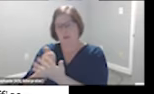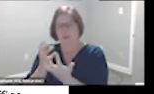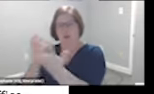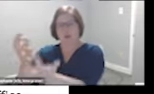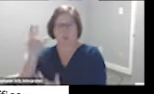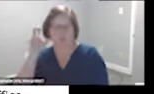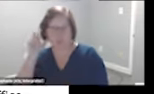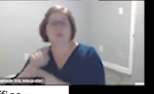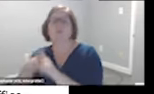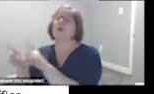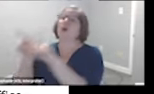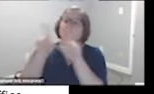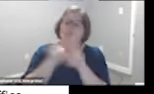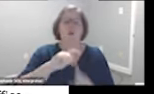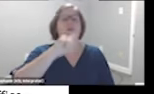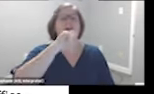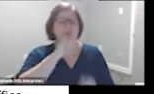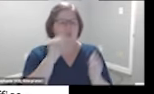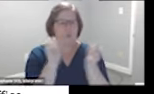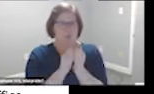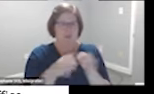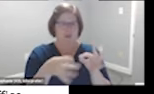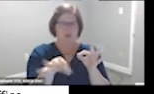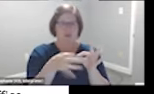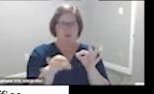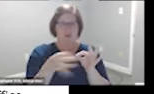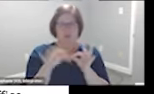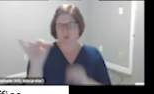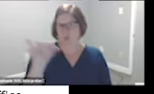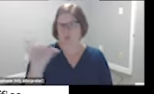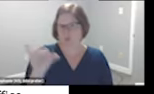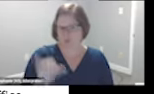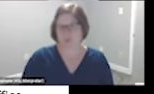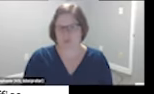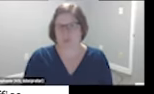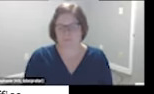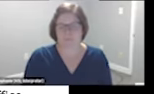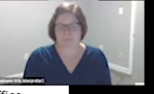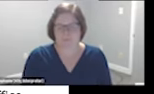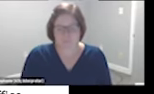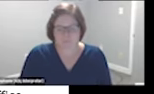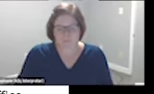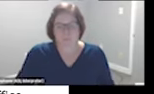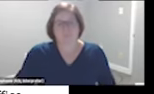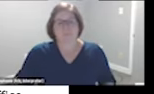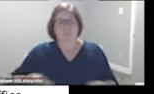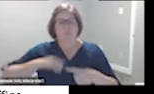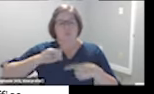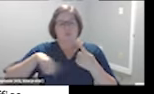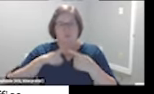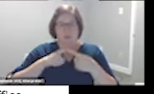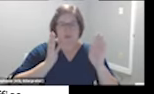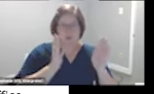audio shows up on any streams or recordings. And lastly, when preparing for talks or making signs